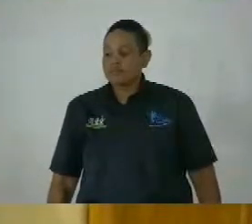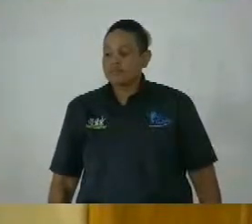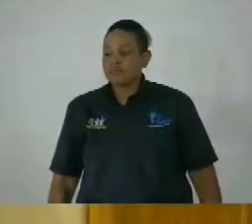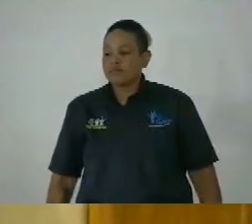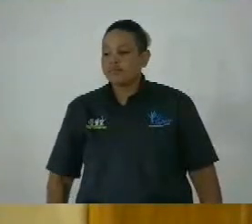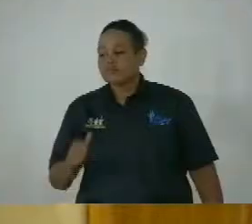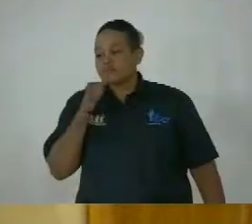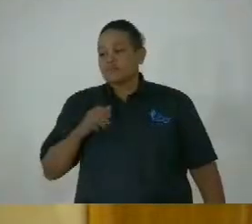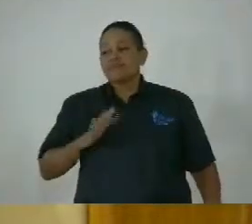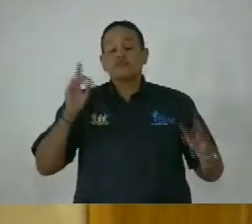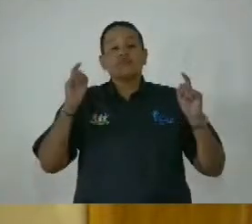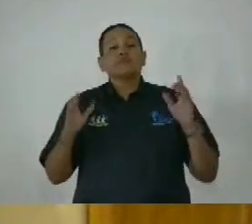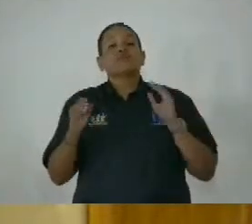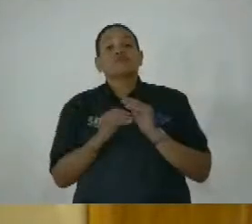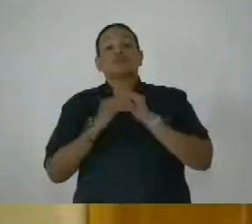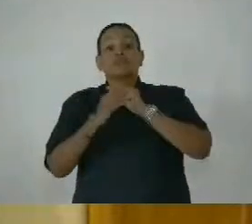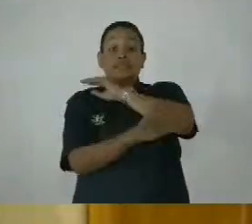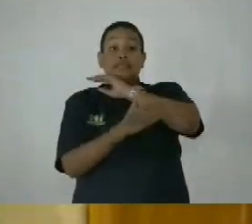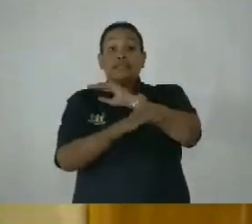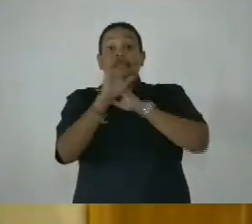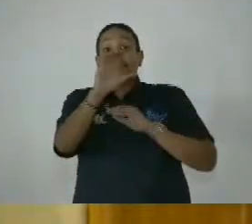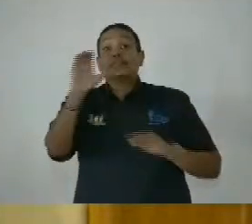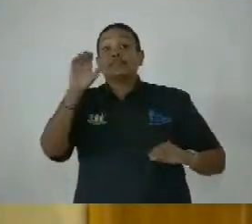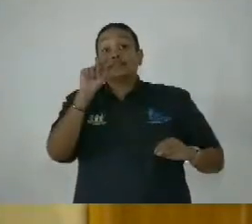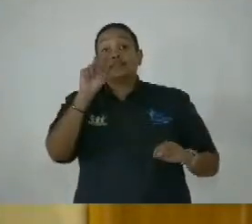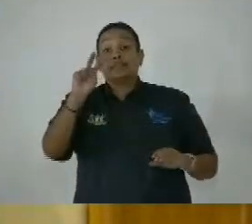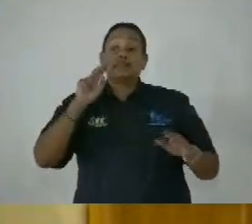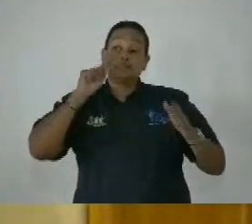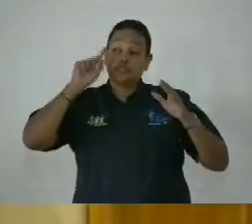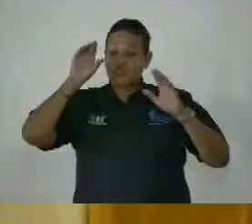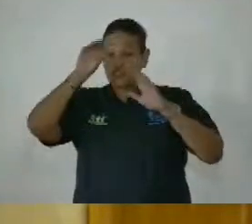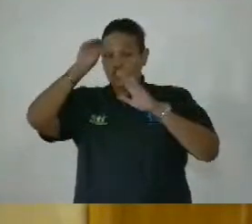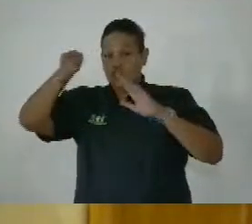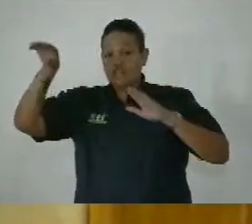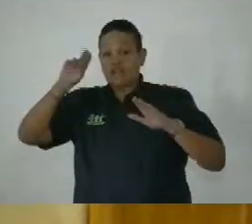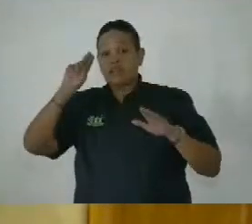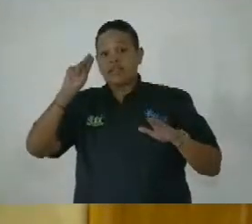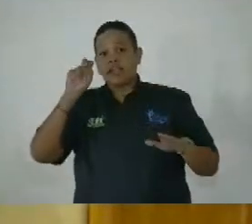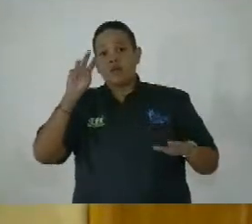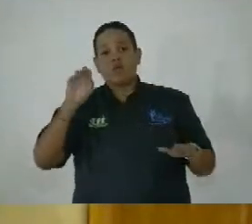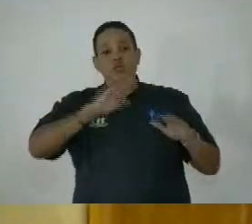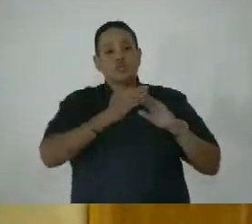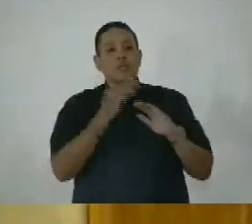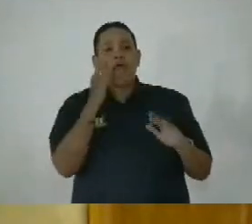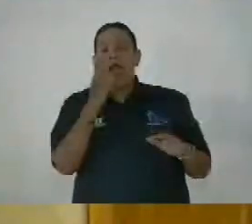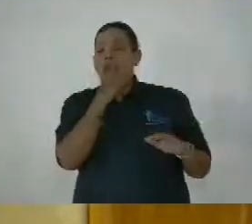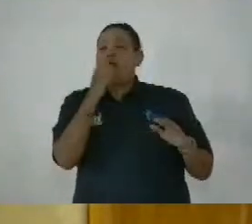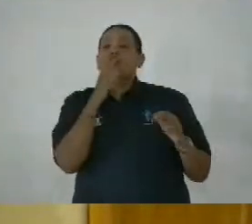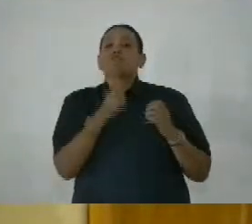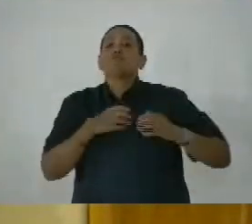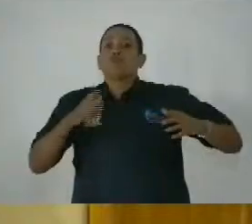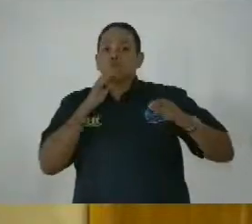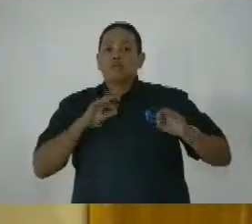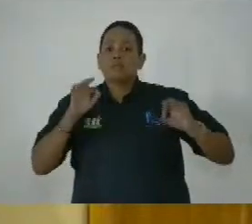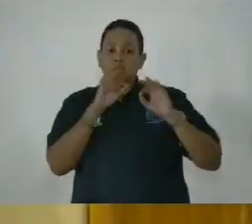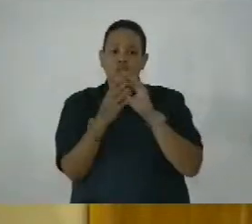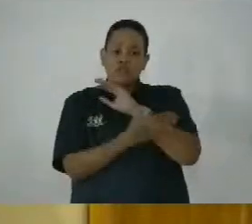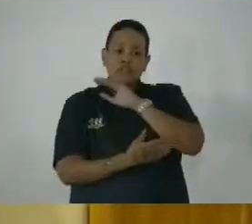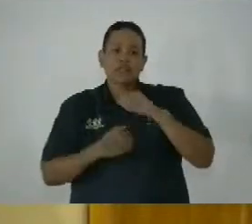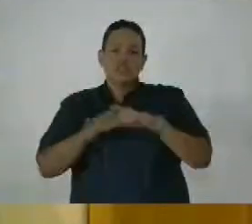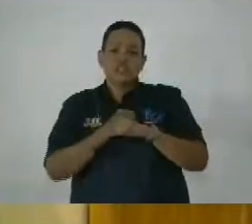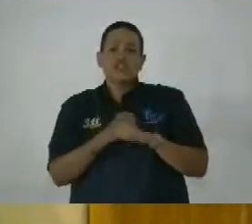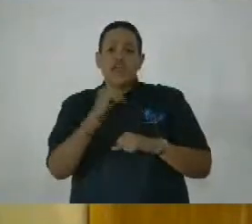Madam Speaker, the National CCTV Surveillance Network, Jamaica Eye, has grown into a critical national security